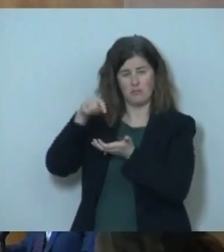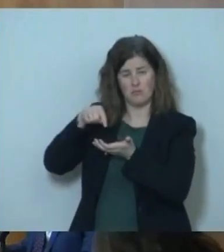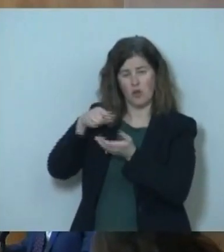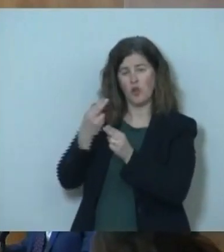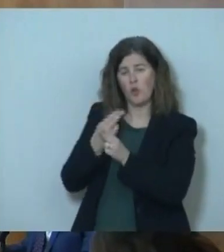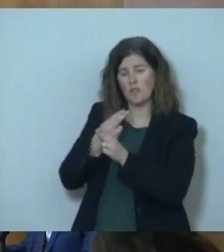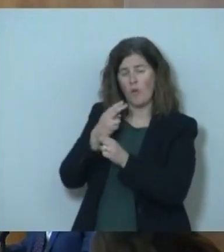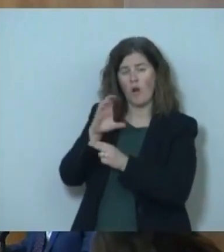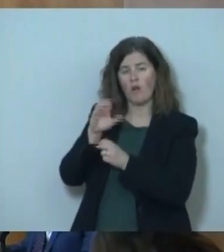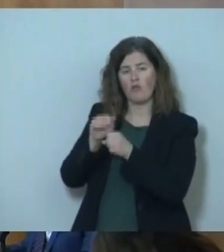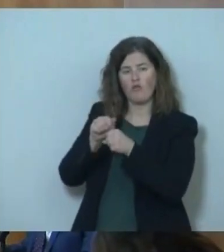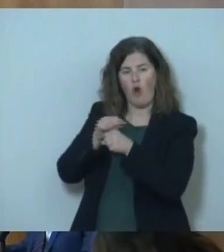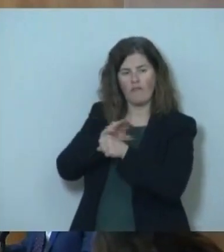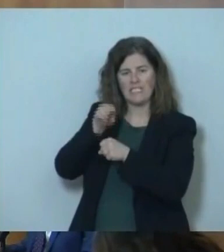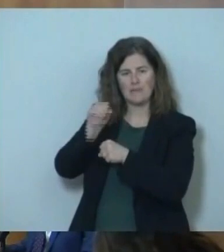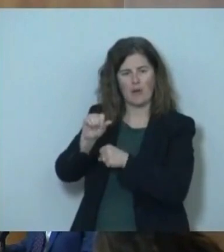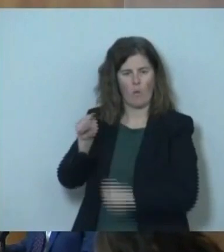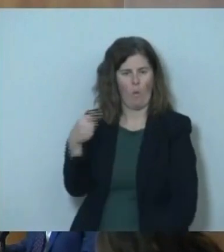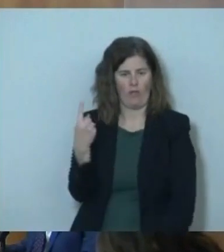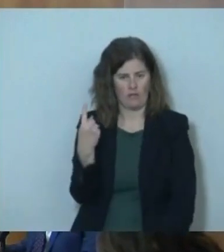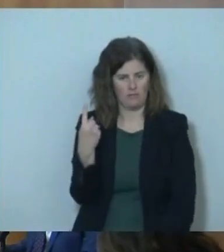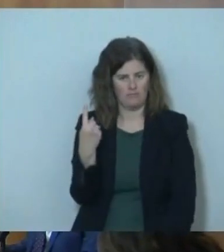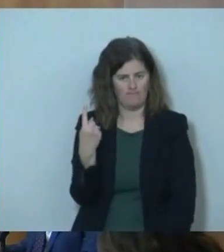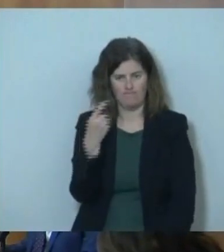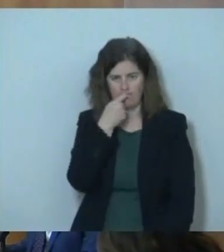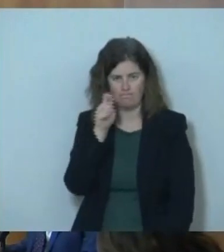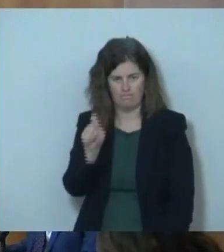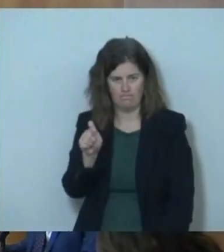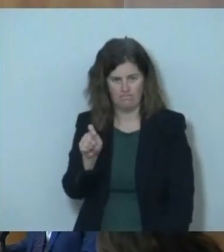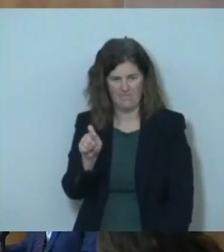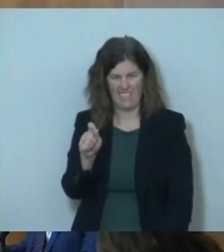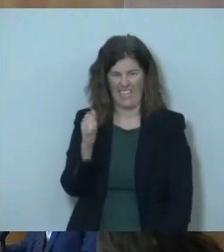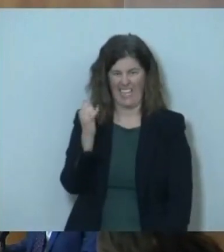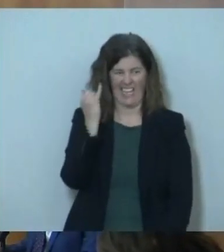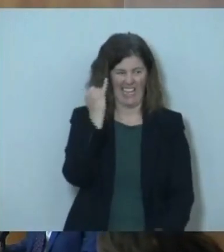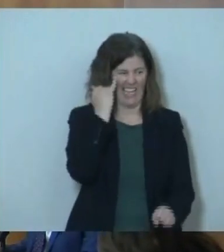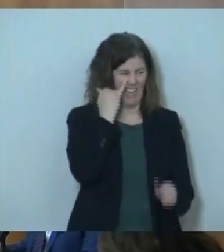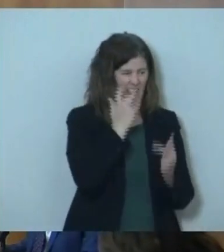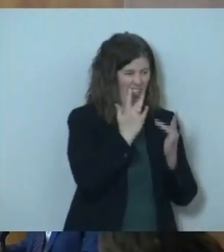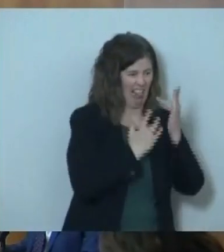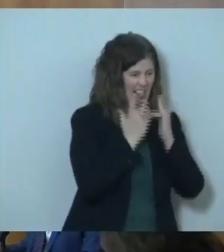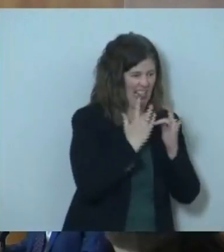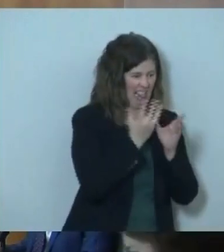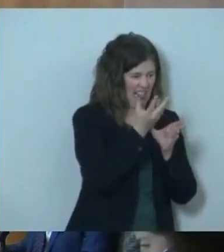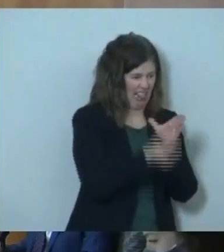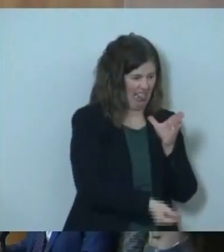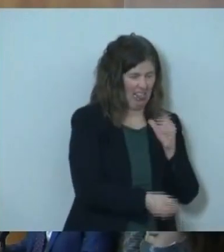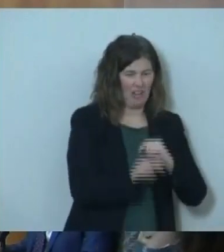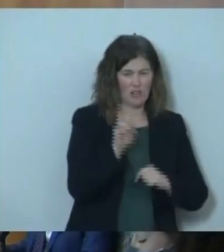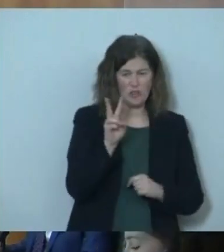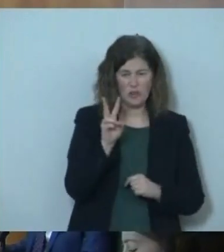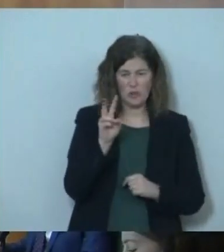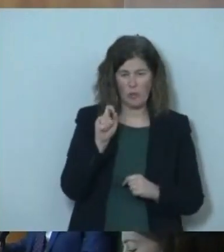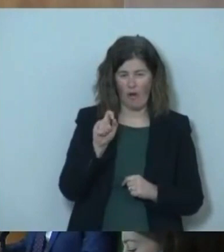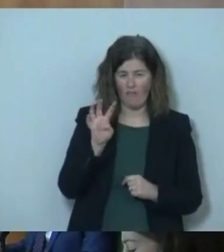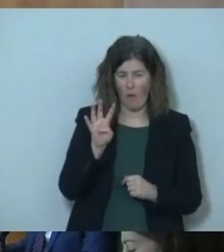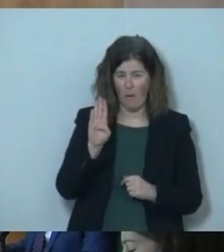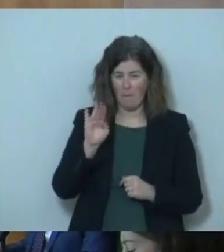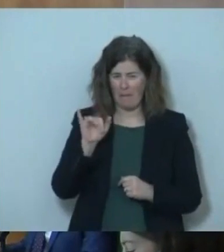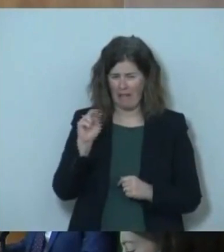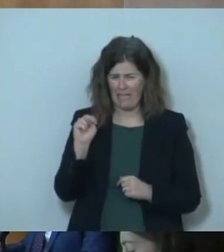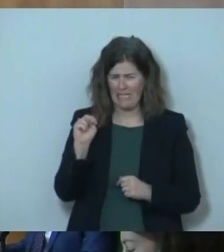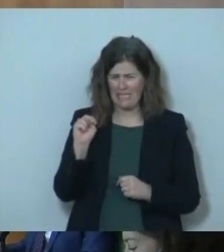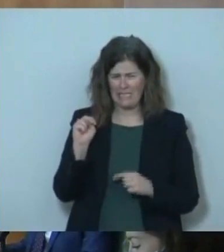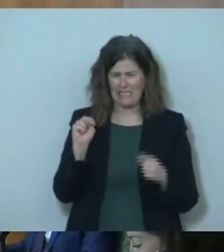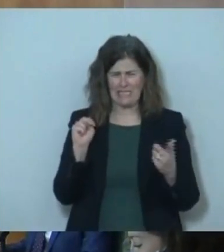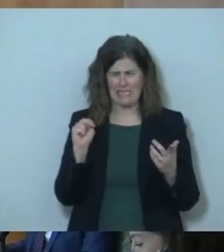spending only. And so if the gap is something around 2.4 billion, I'm not sure I see